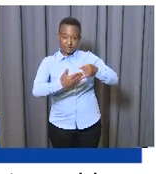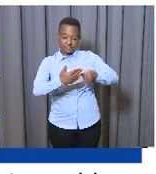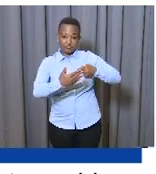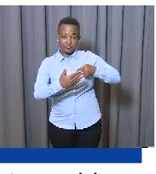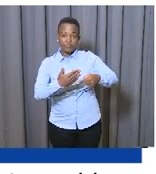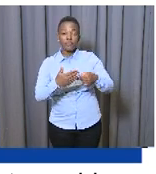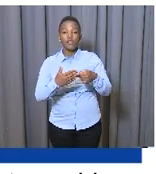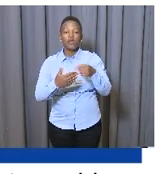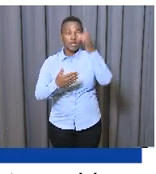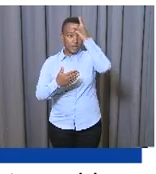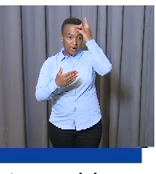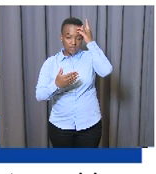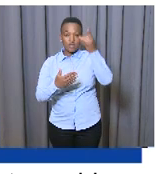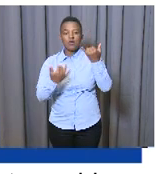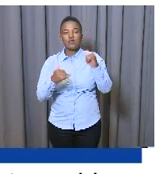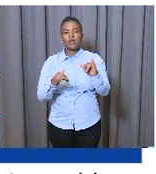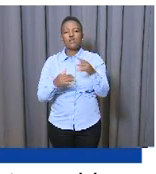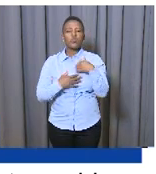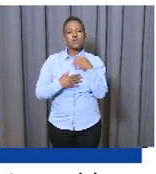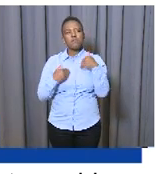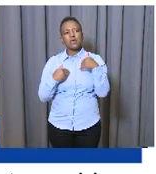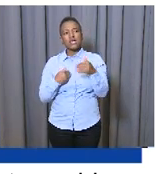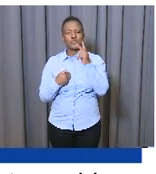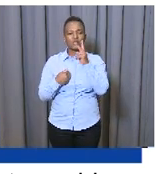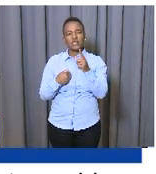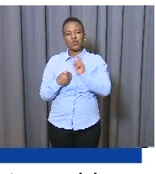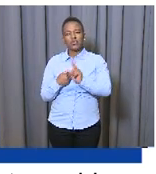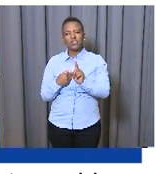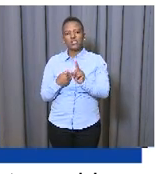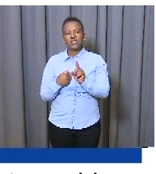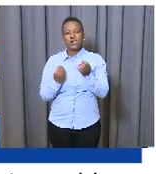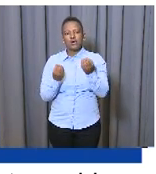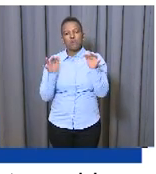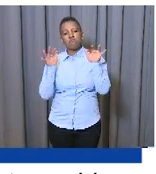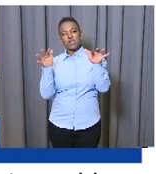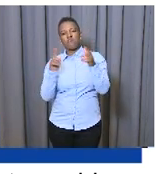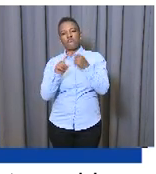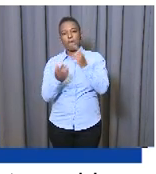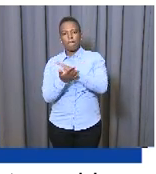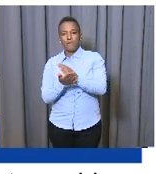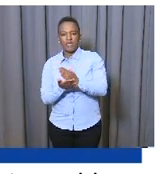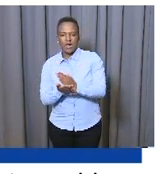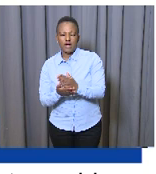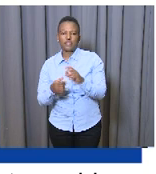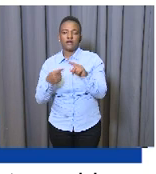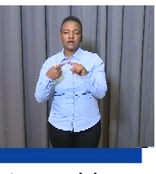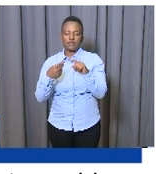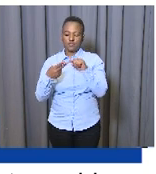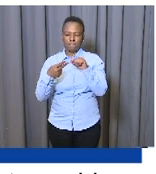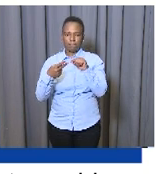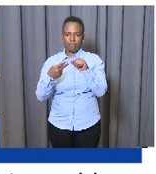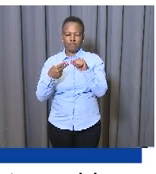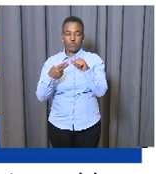period in March, and we began to saw cases coming in the, so from Midrand to, from Four Ways